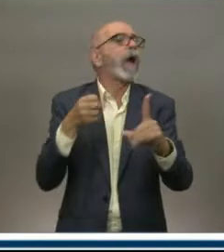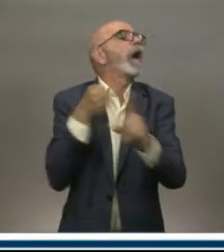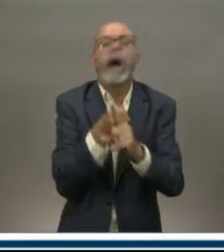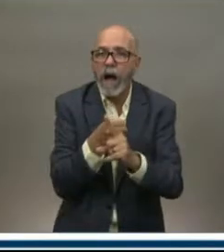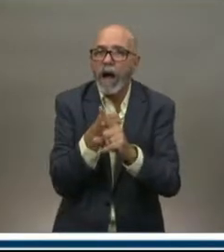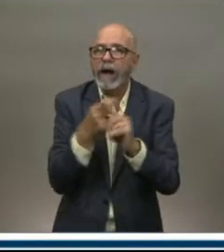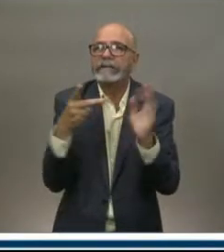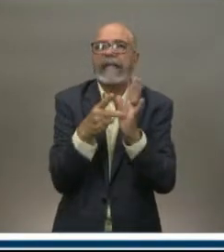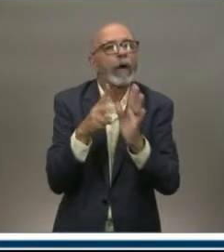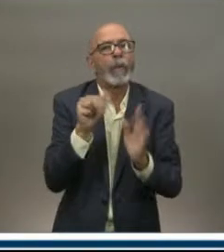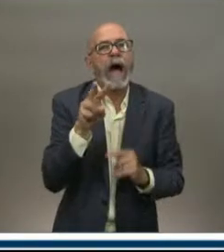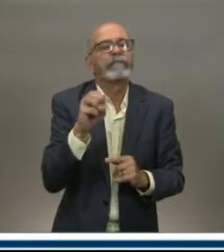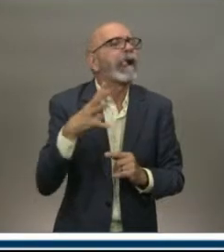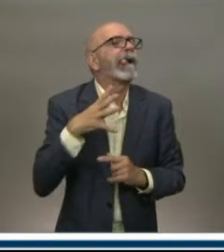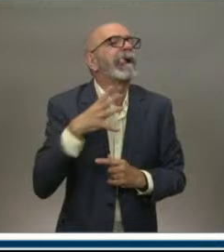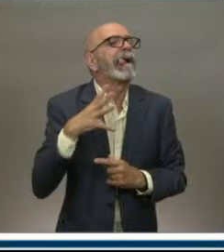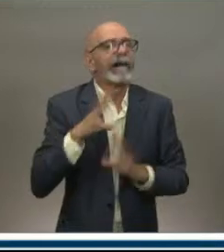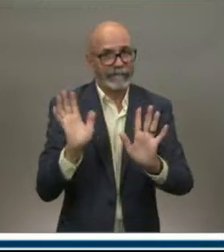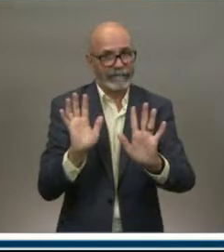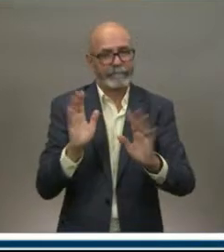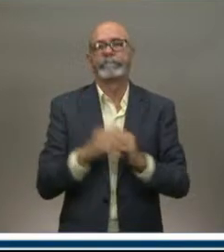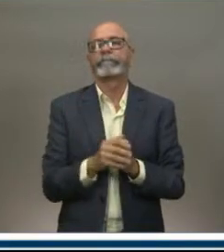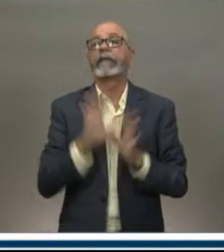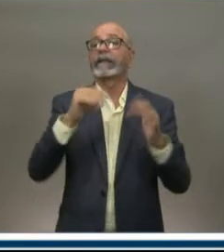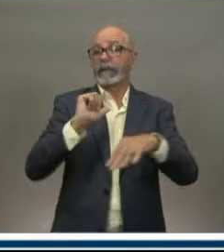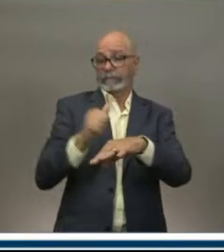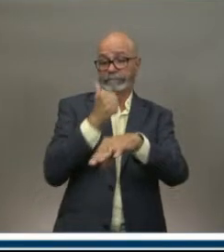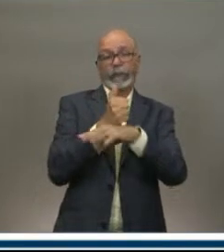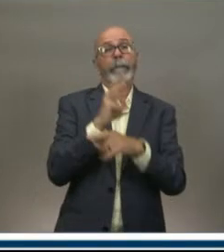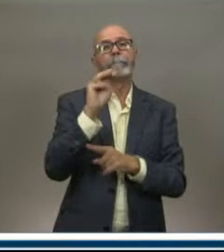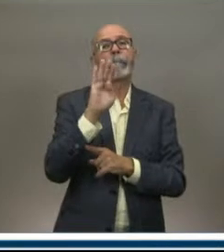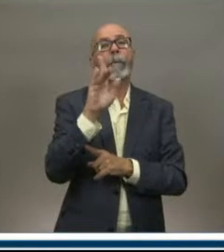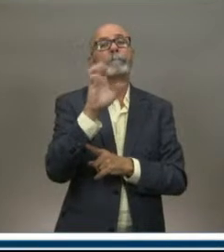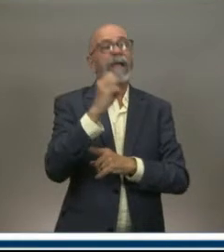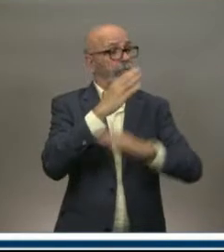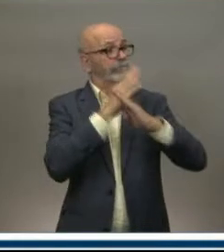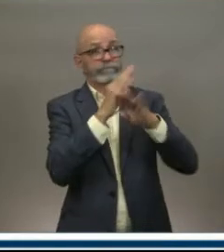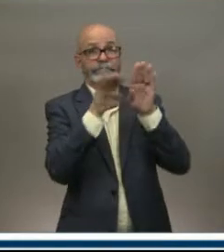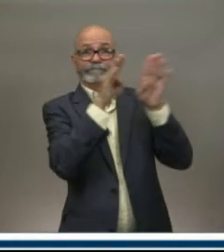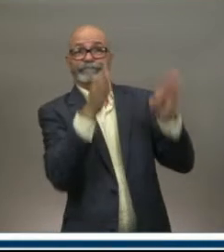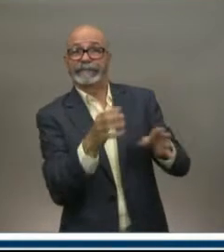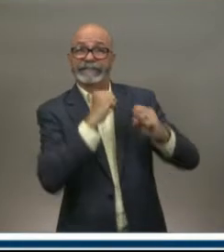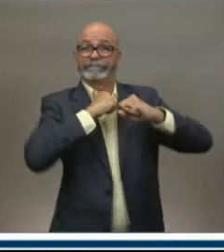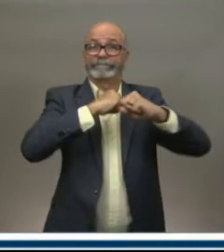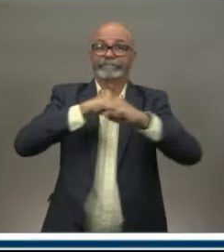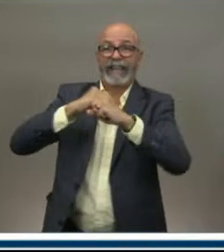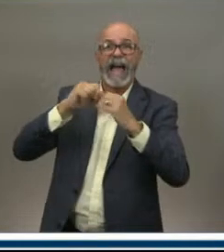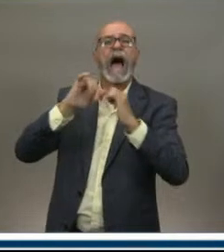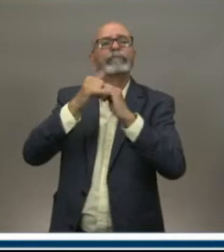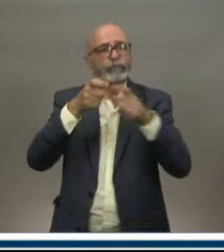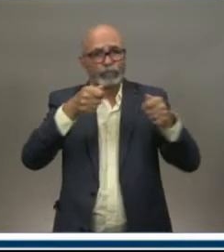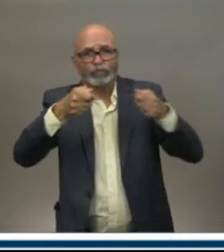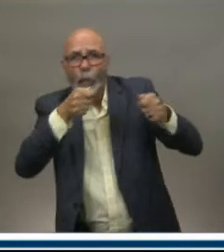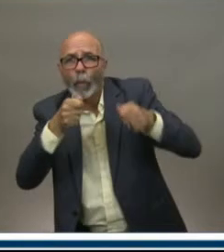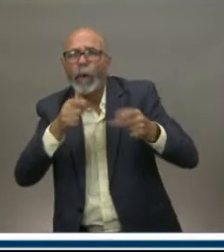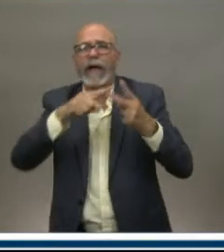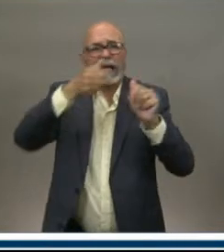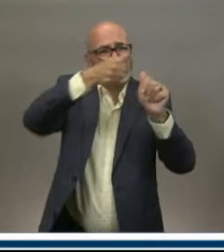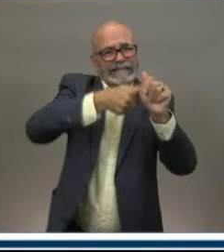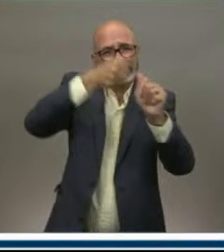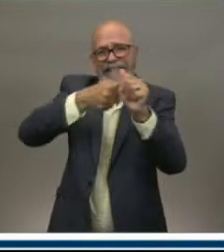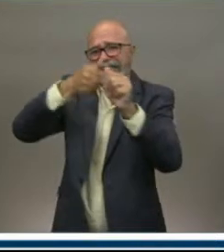will establish a mobile infection prevention and control, or IPAC, drop team in each zone. This